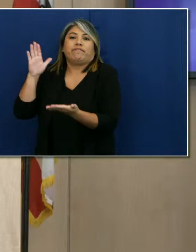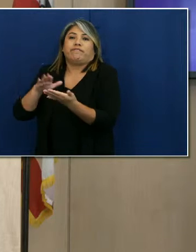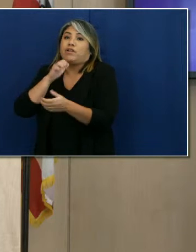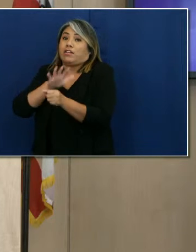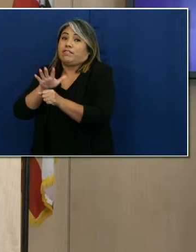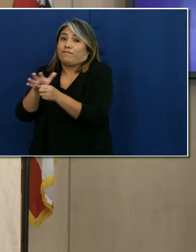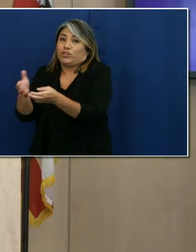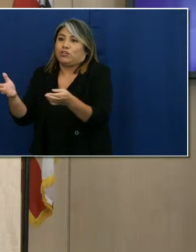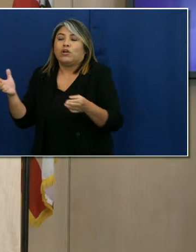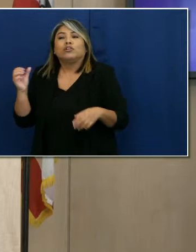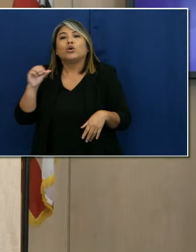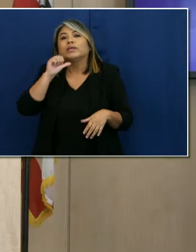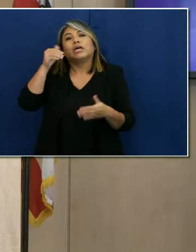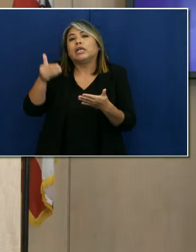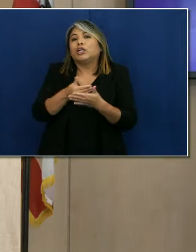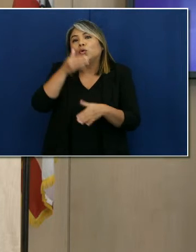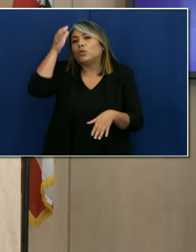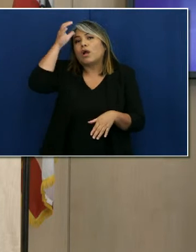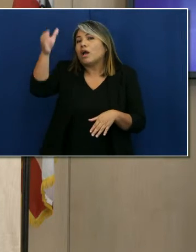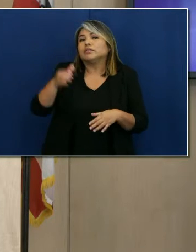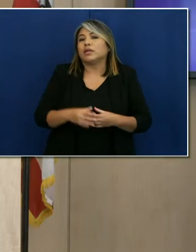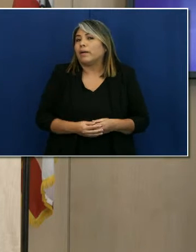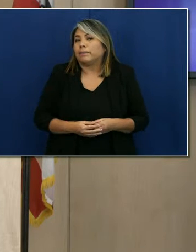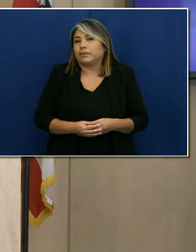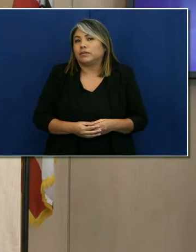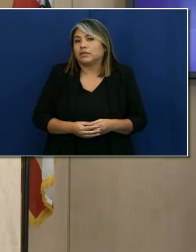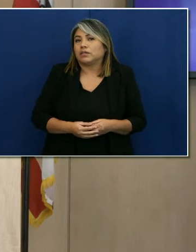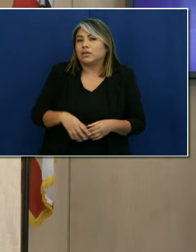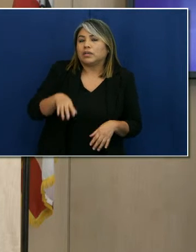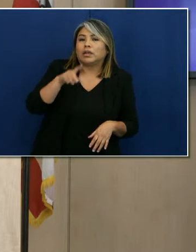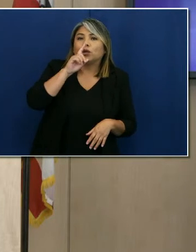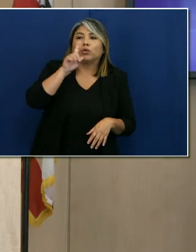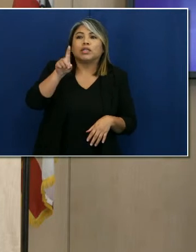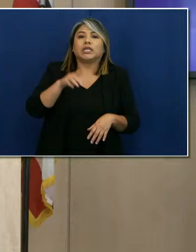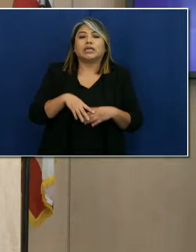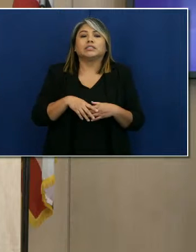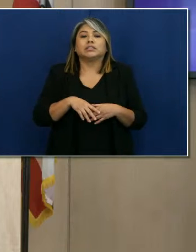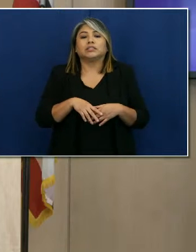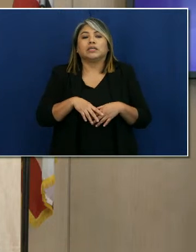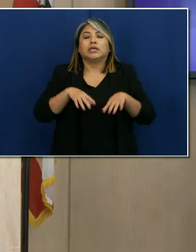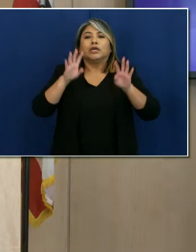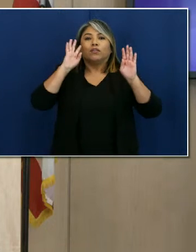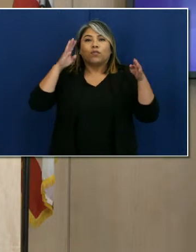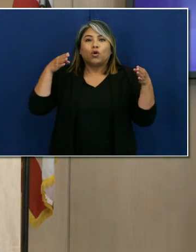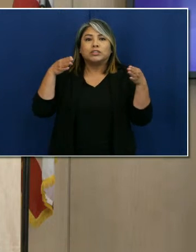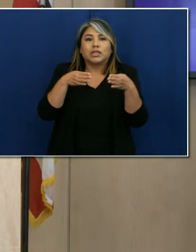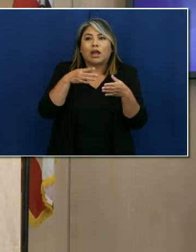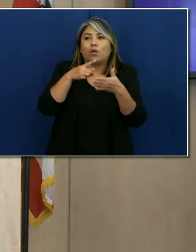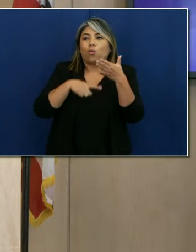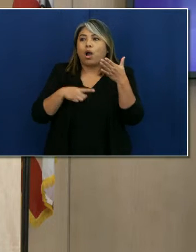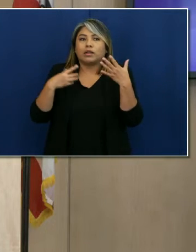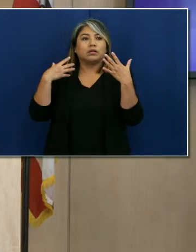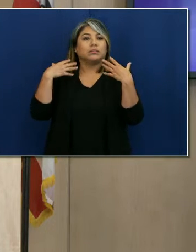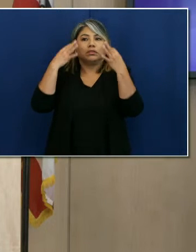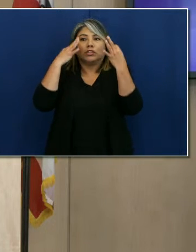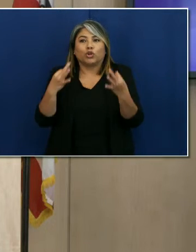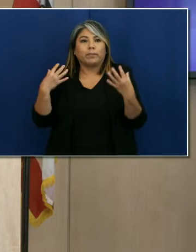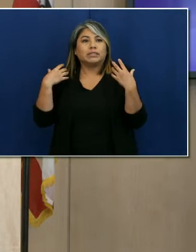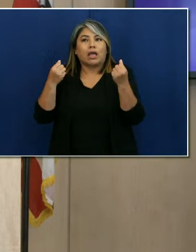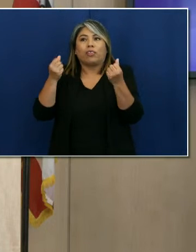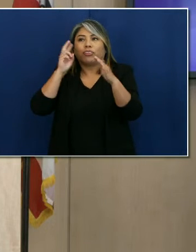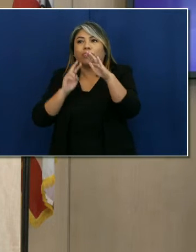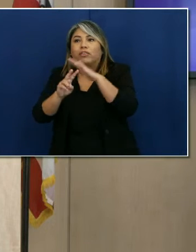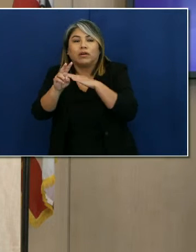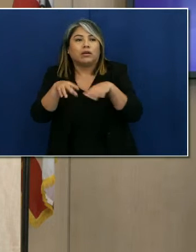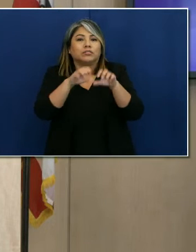resources. So this is not a new concept. It really is focusing on social determinants of health. Social determinants of